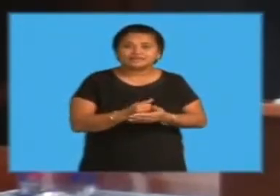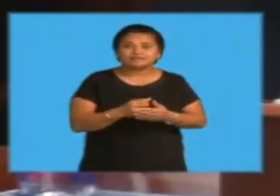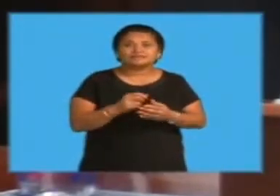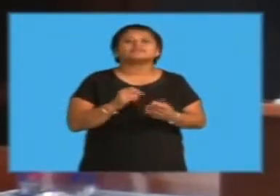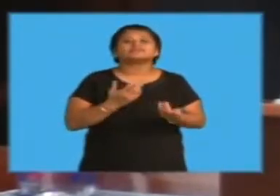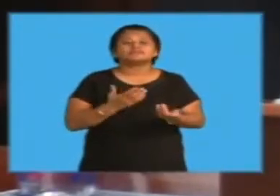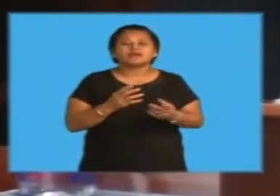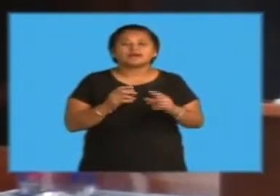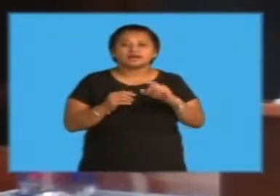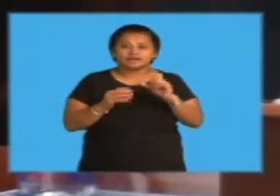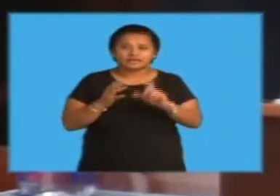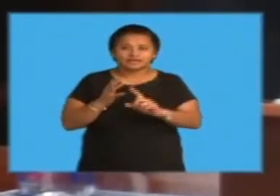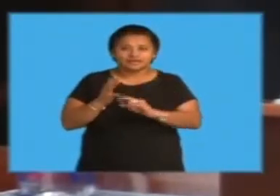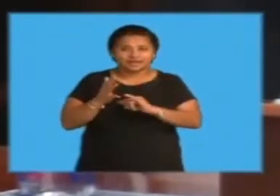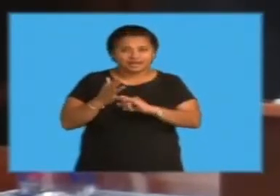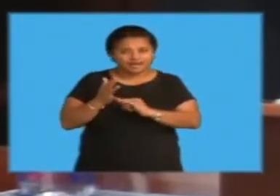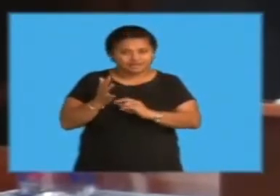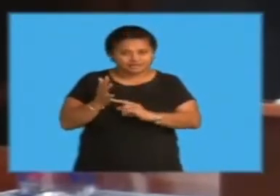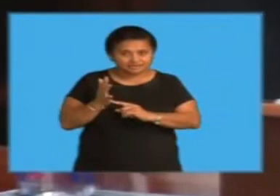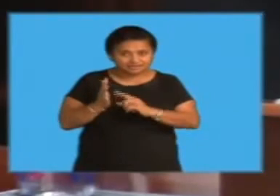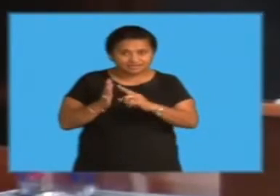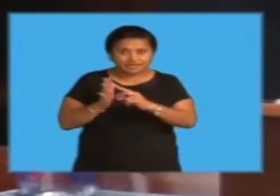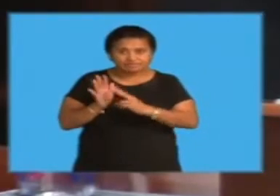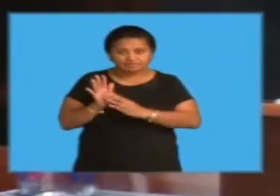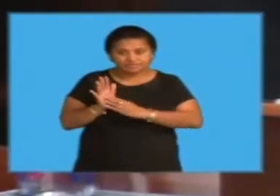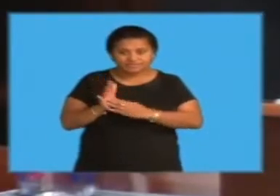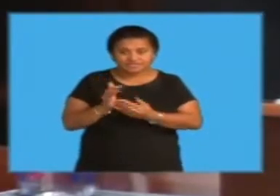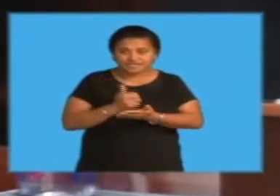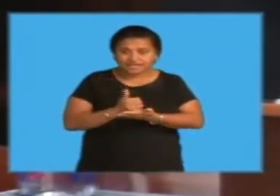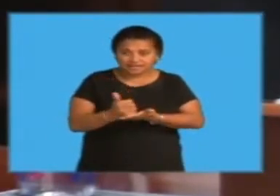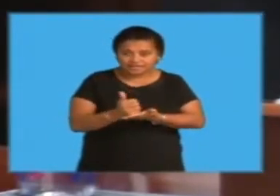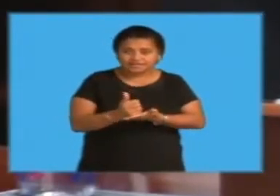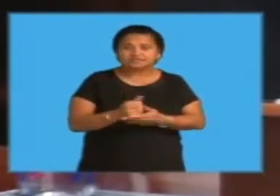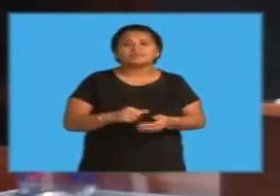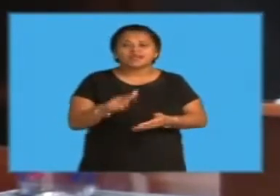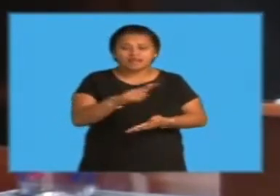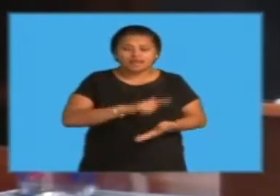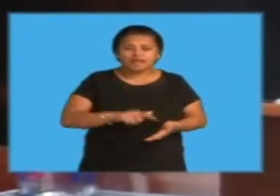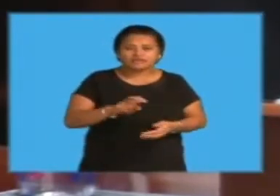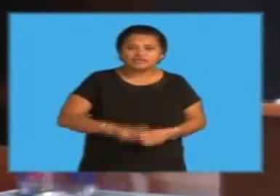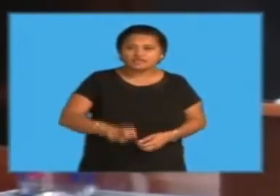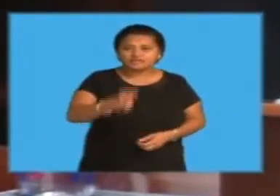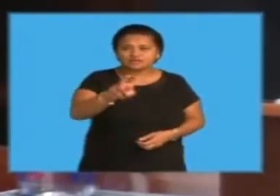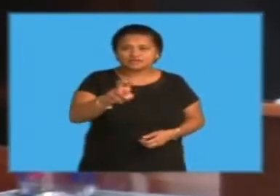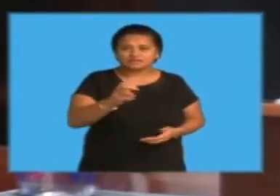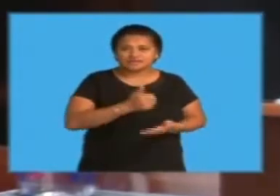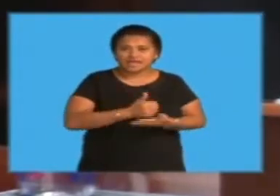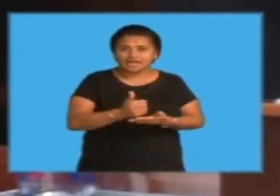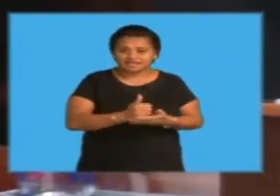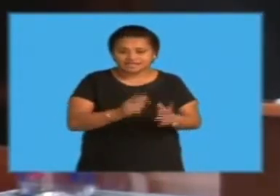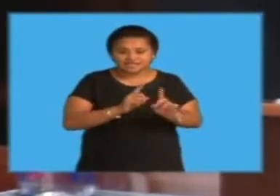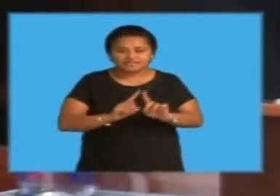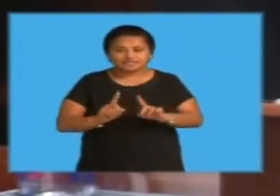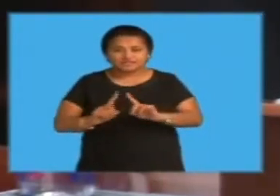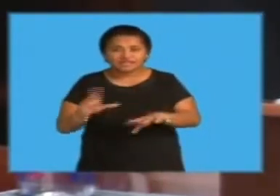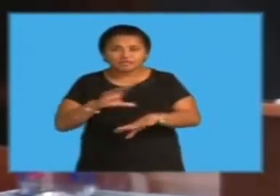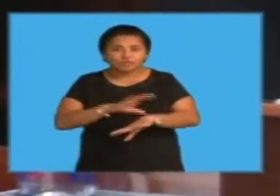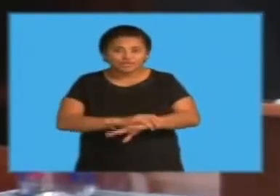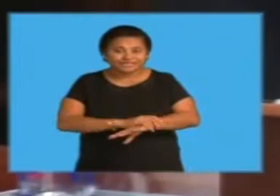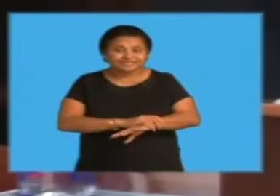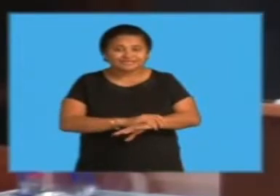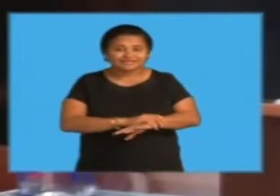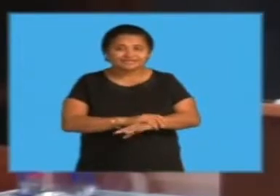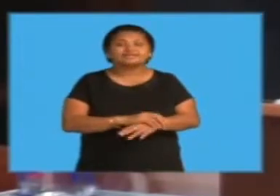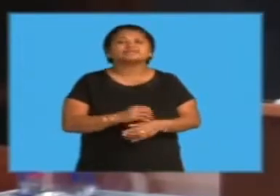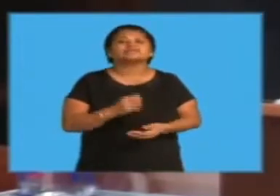Customs Tariff Act, the Land Transport Act, the Sale of Goods Act, the Bankruptcy Act, and the Police Act.